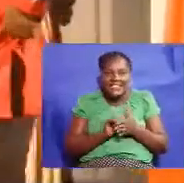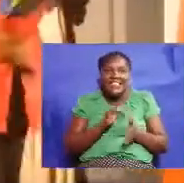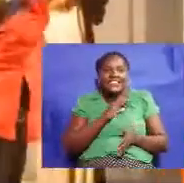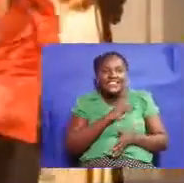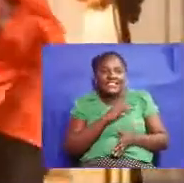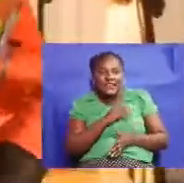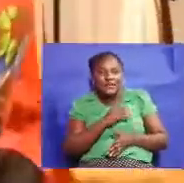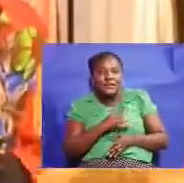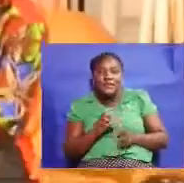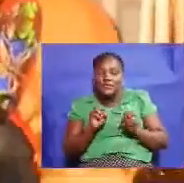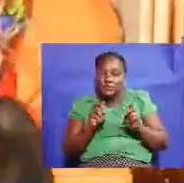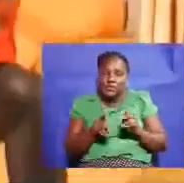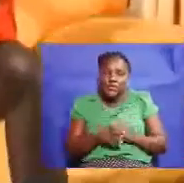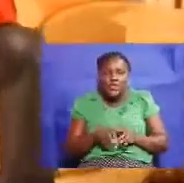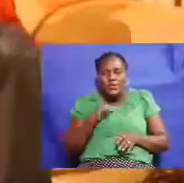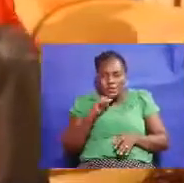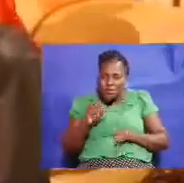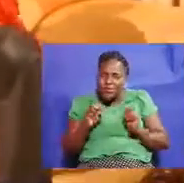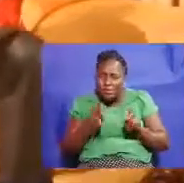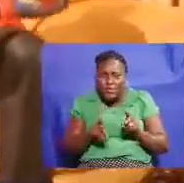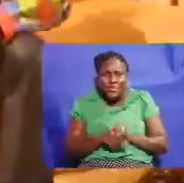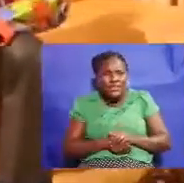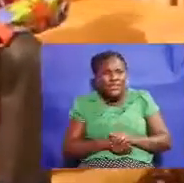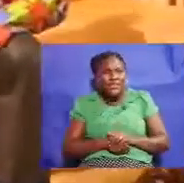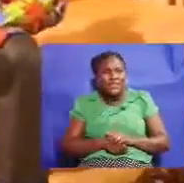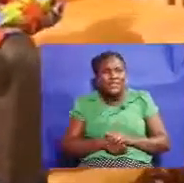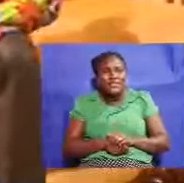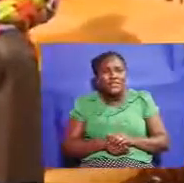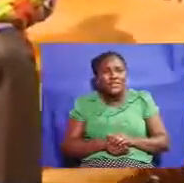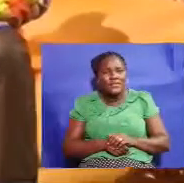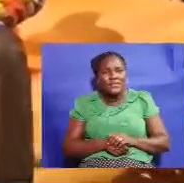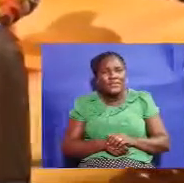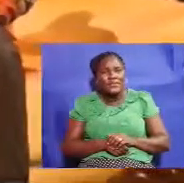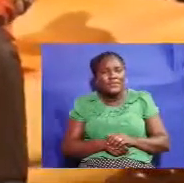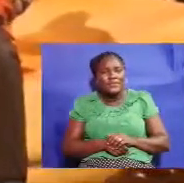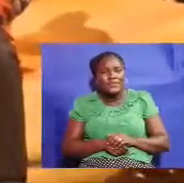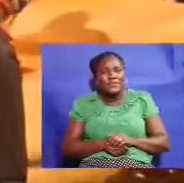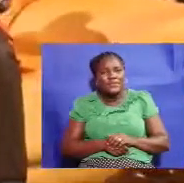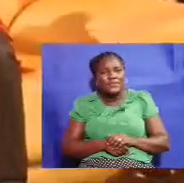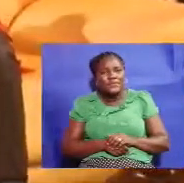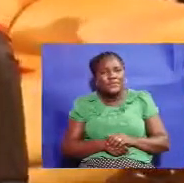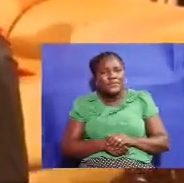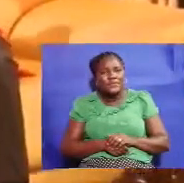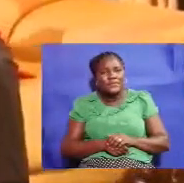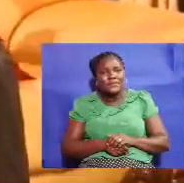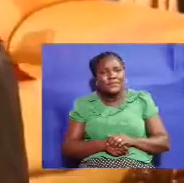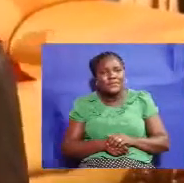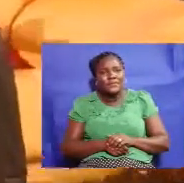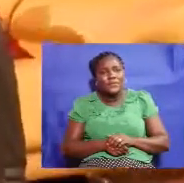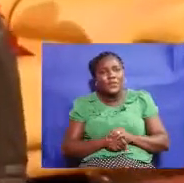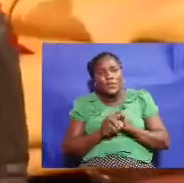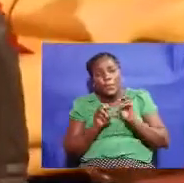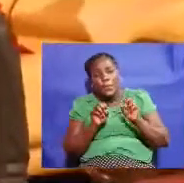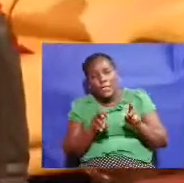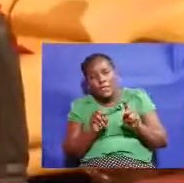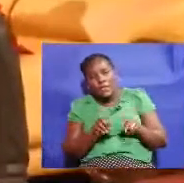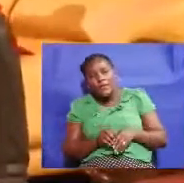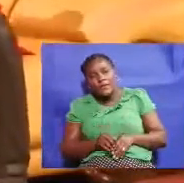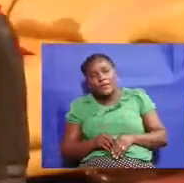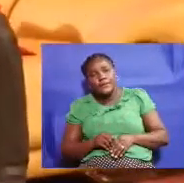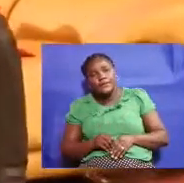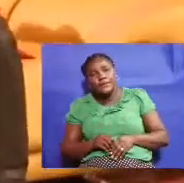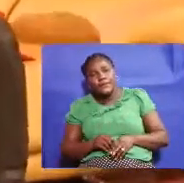Baby, look, calm down. Just forget about it. Come on. Look, give me a beautiful